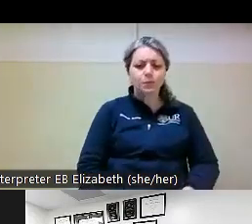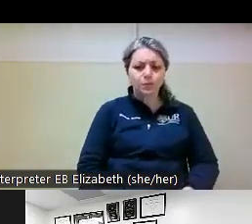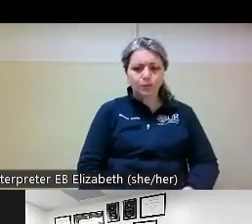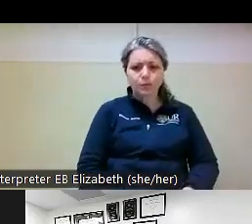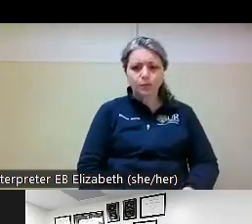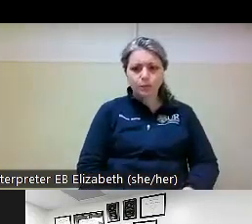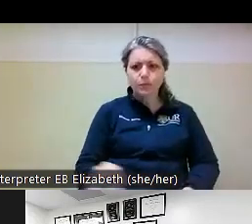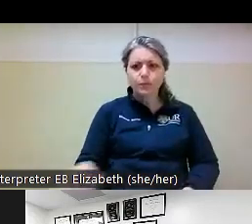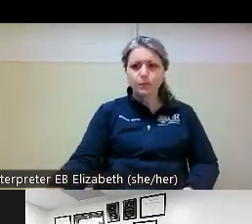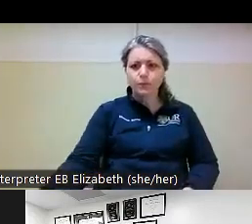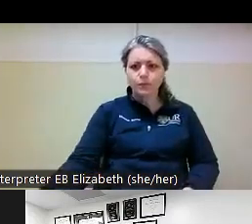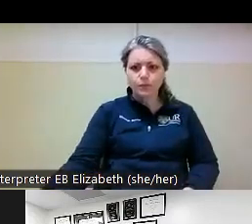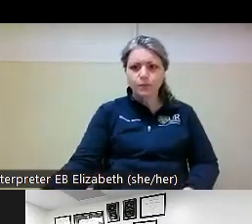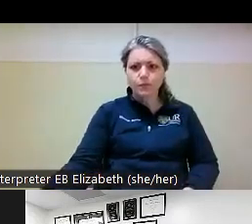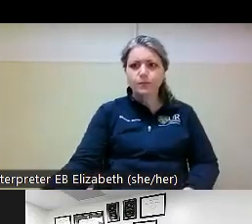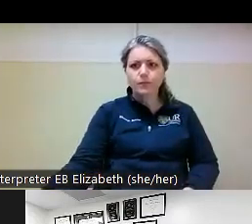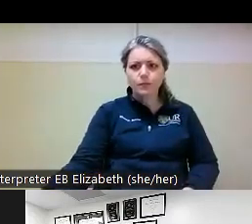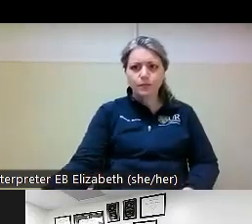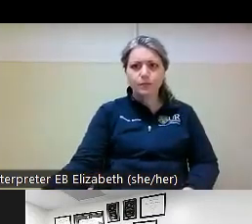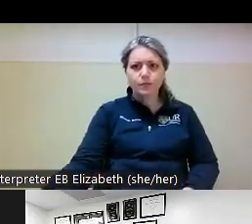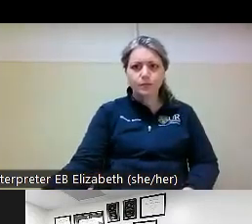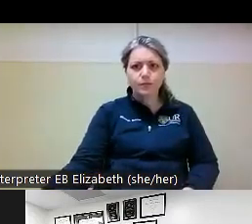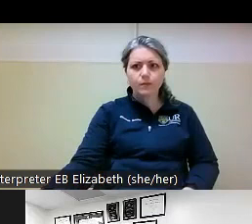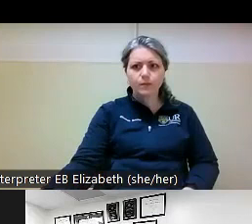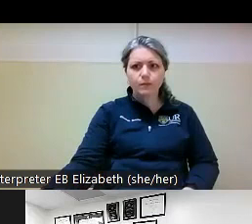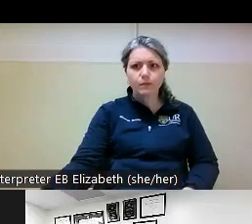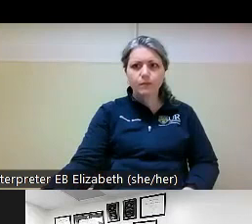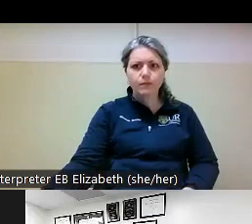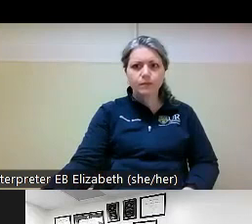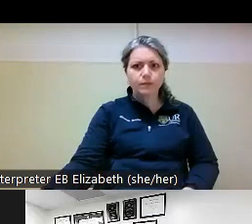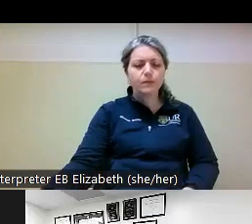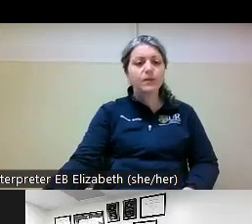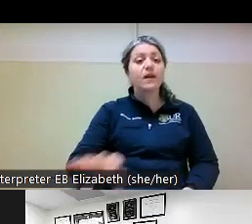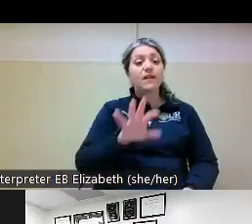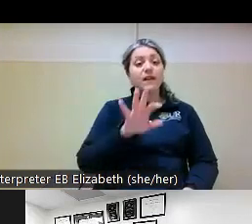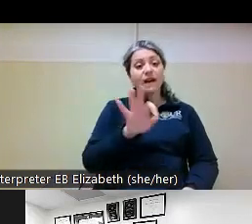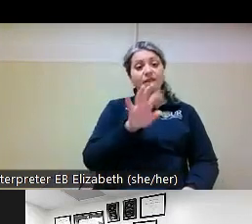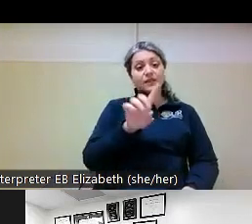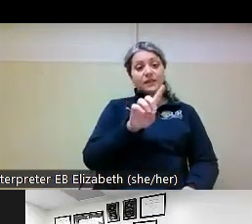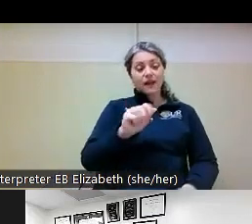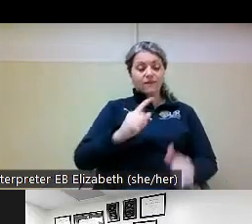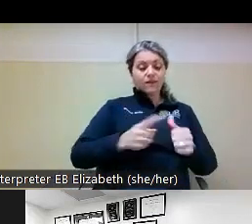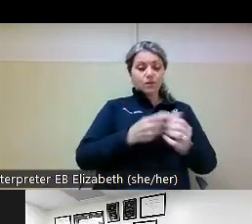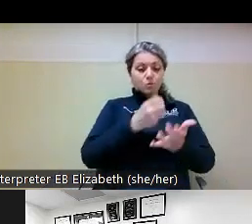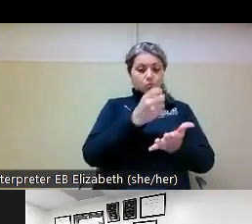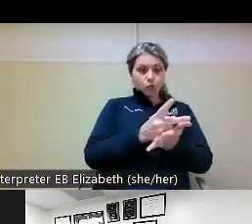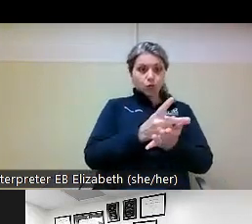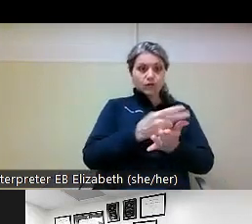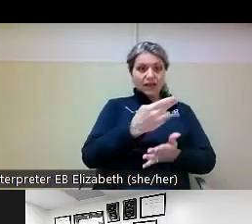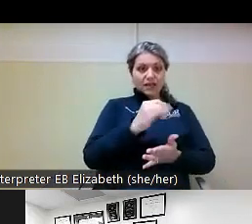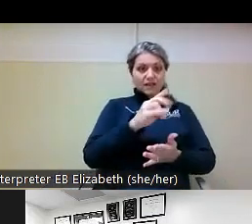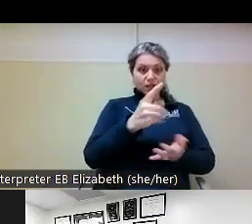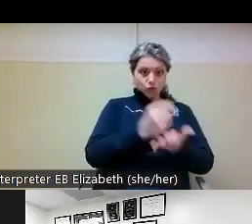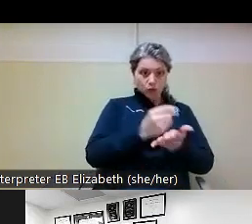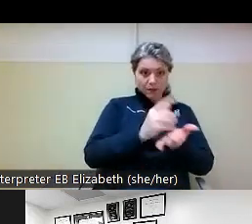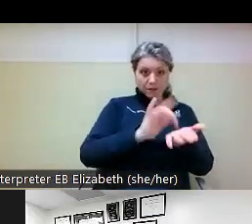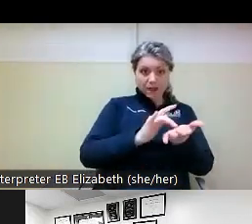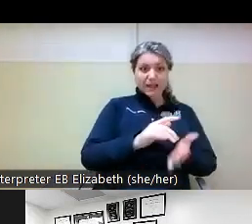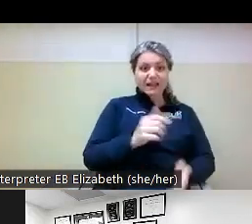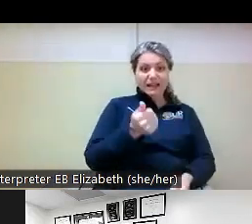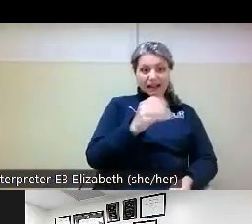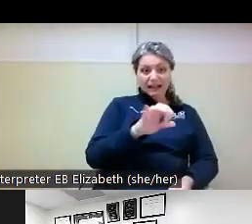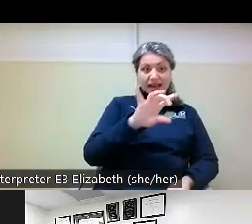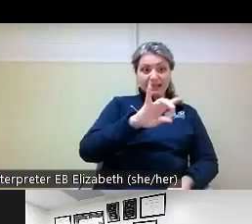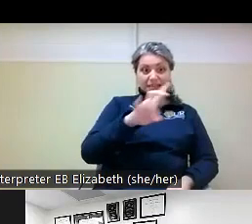So the FDA first approved HIV treatment medication in 1987. And studies have shown